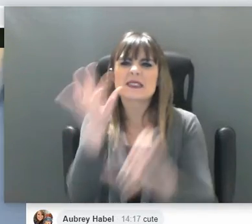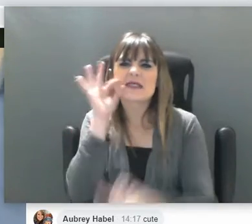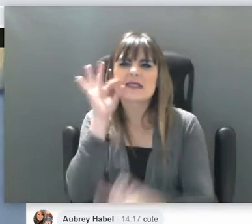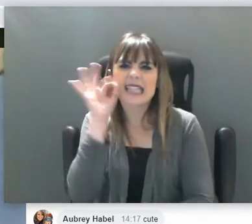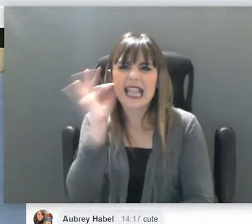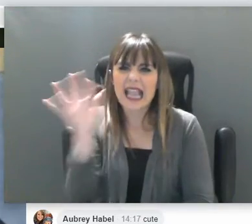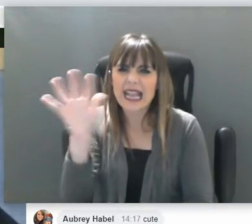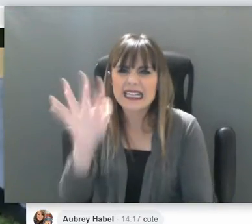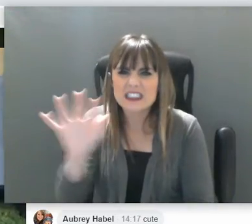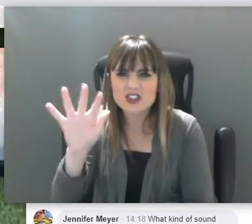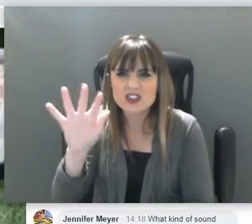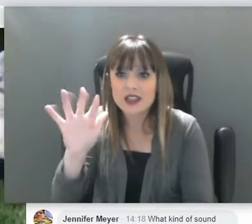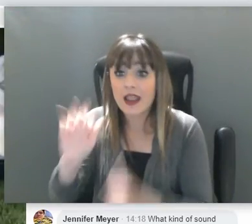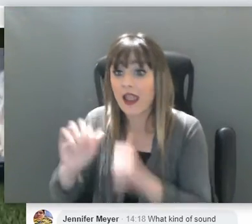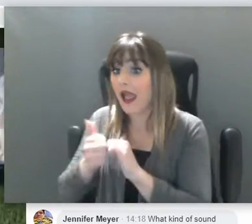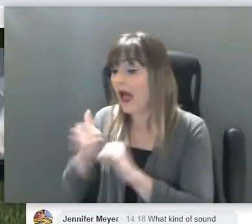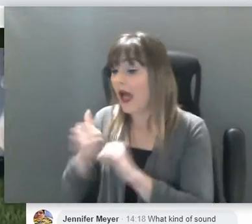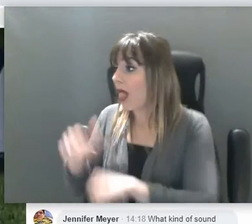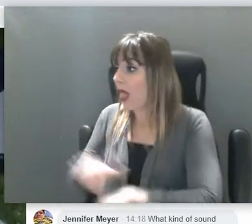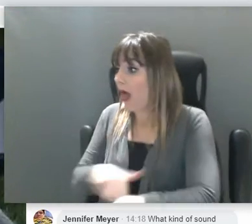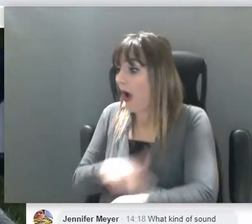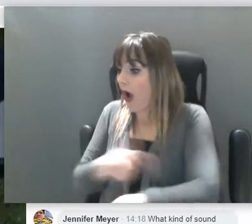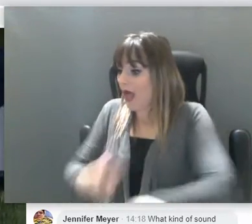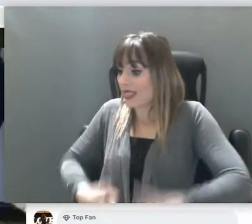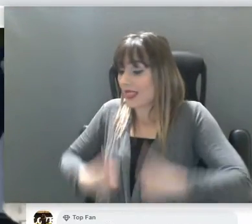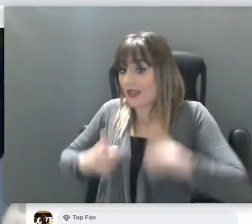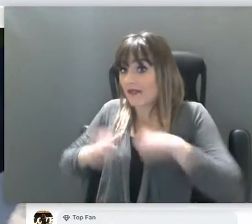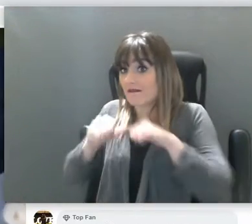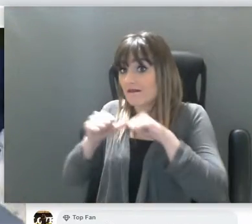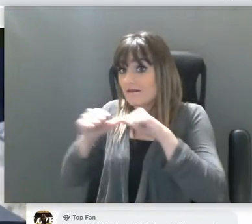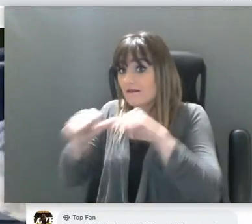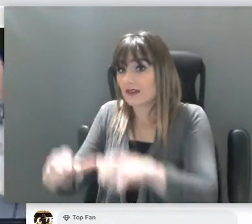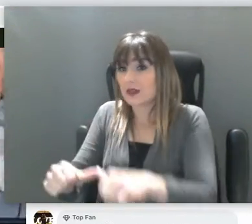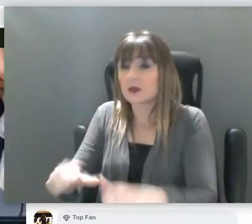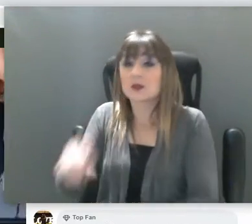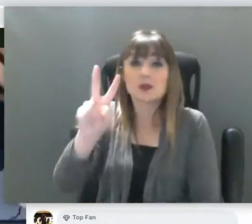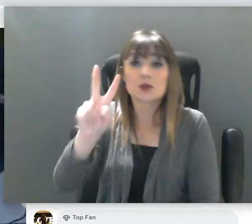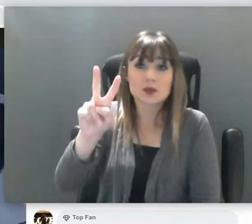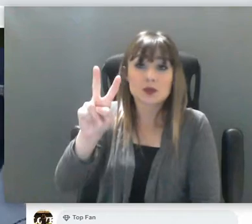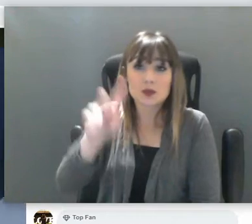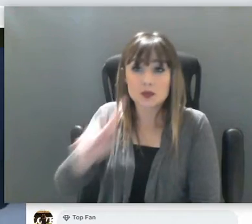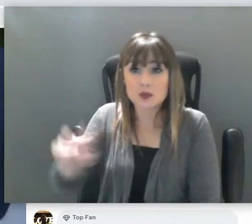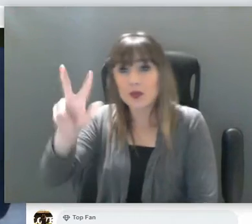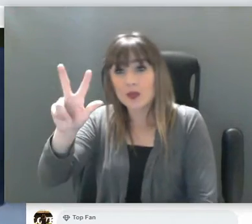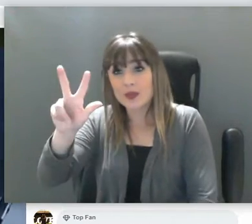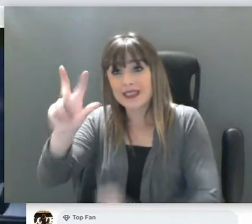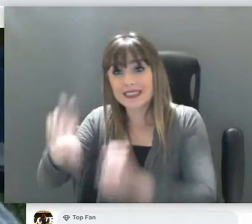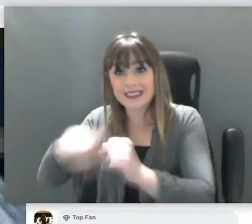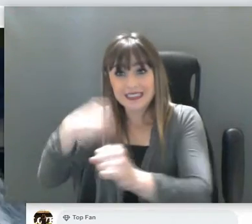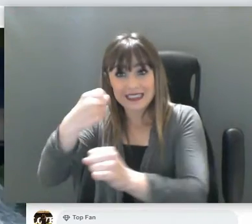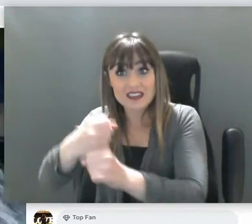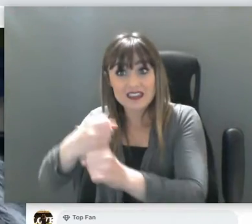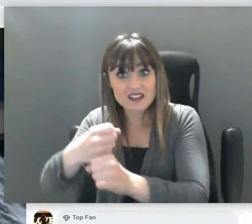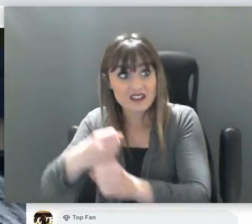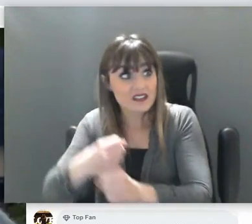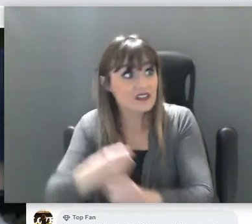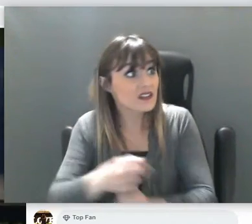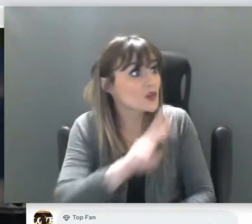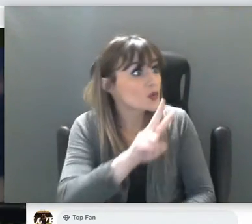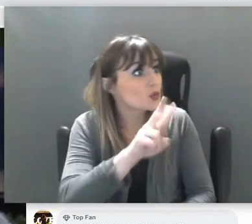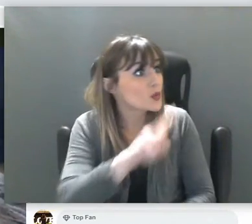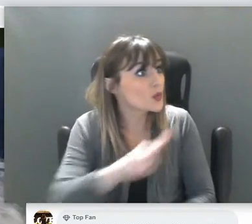Good question, they Mel. They only live around 2 to 3 years. In the wild, it's... Wait, it's more, 2 to 3 years? Yeah, they